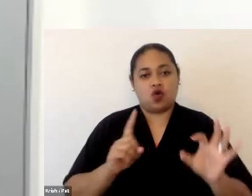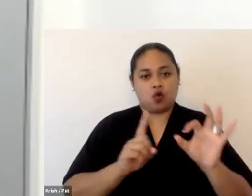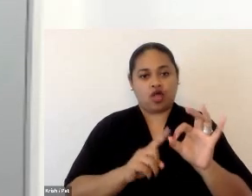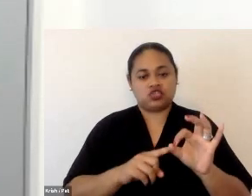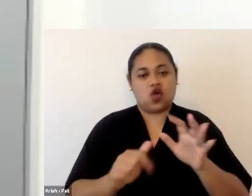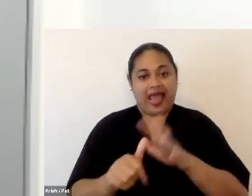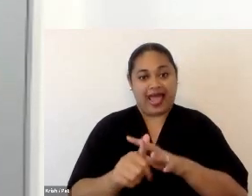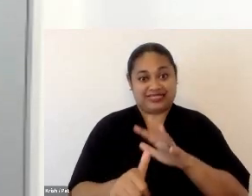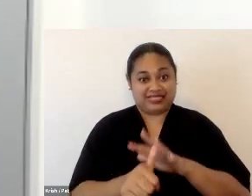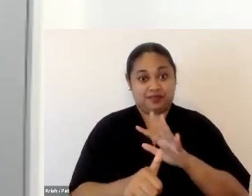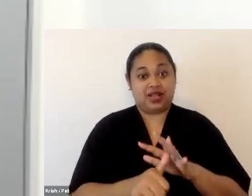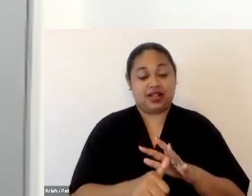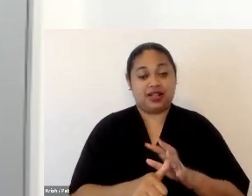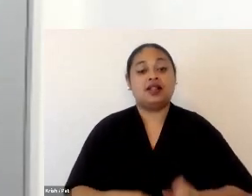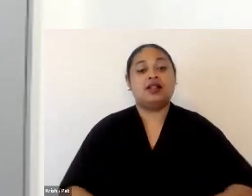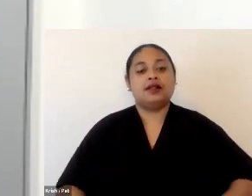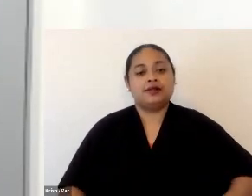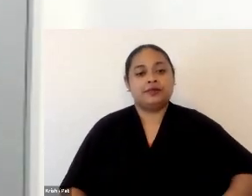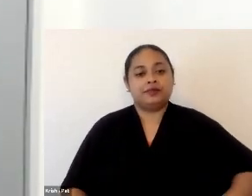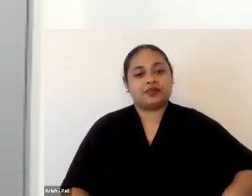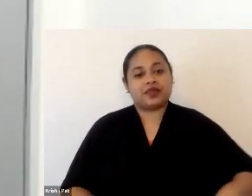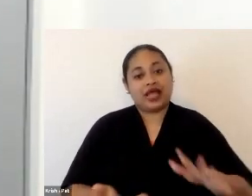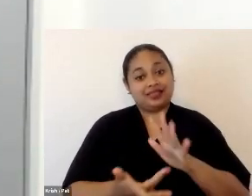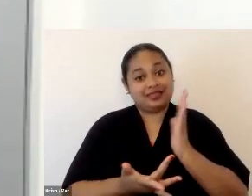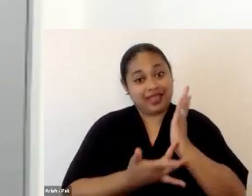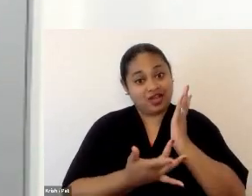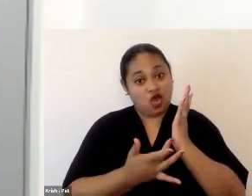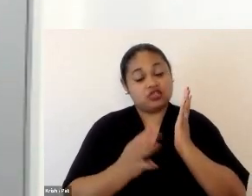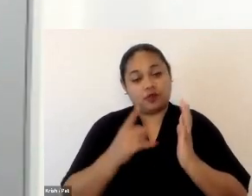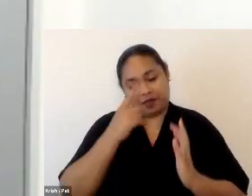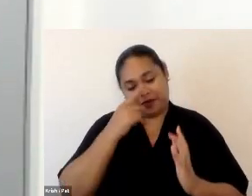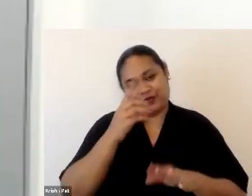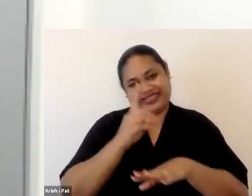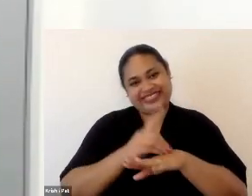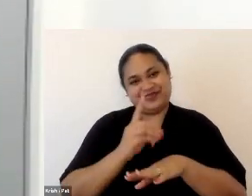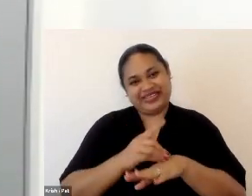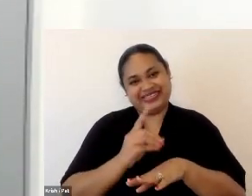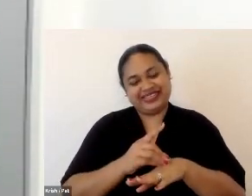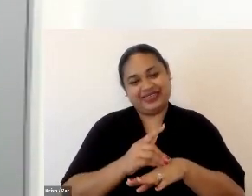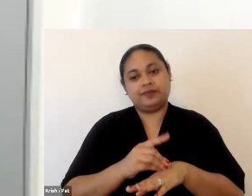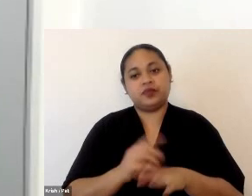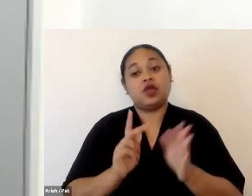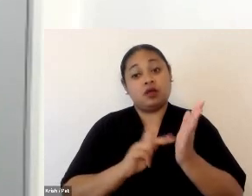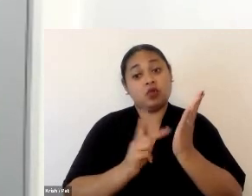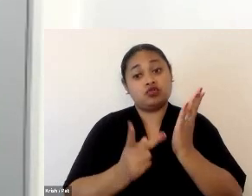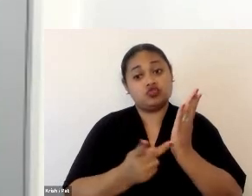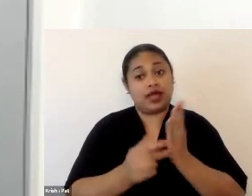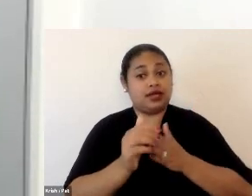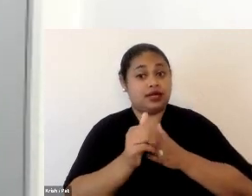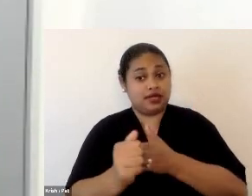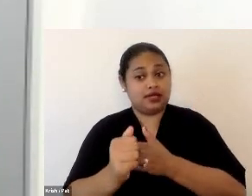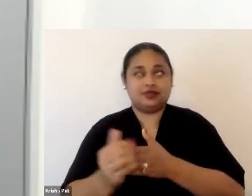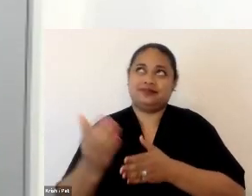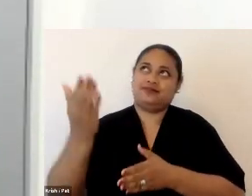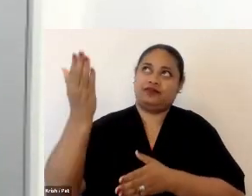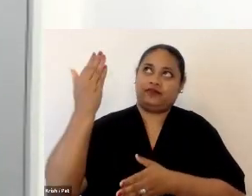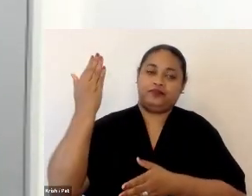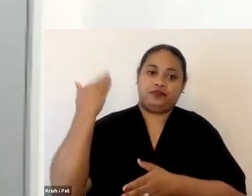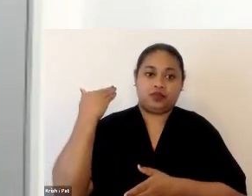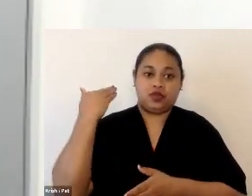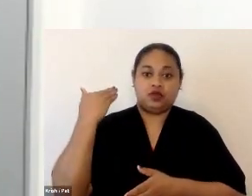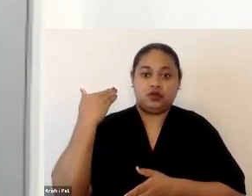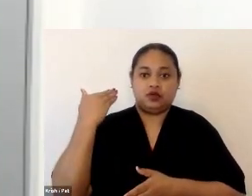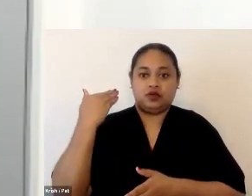accessible technology for people with disability. The project was led by the former Human Rights